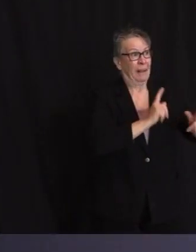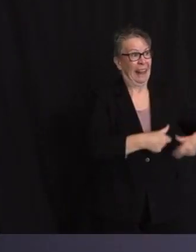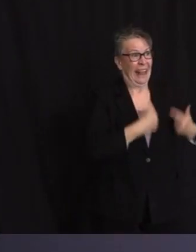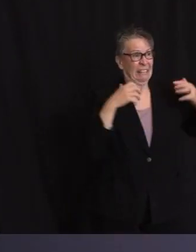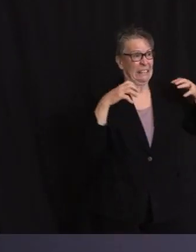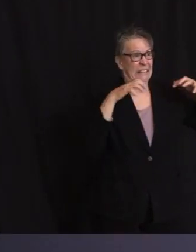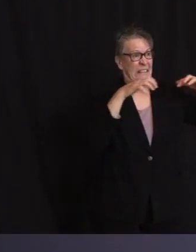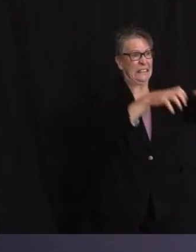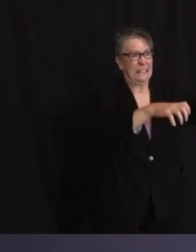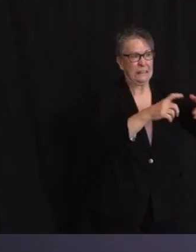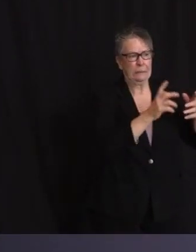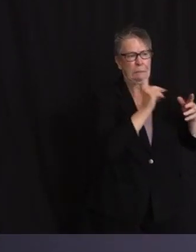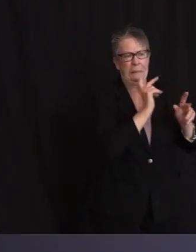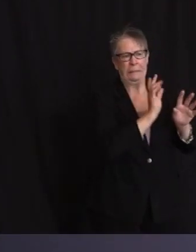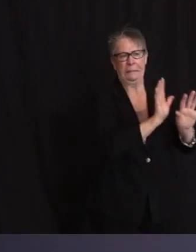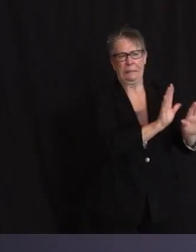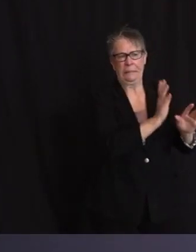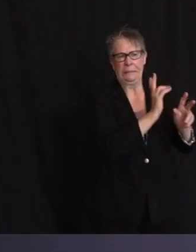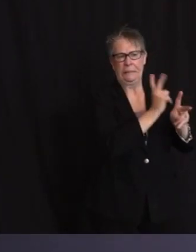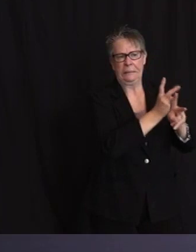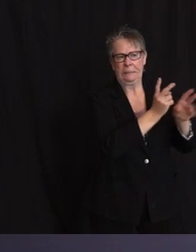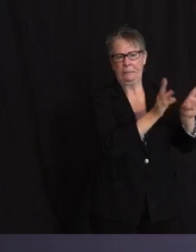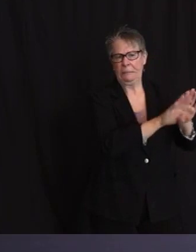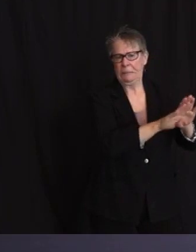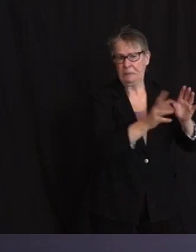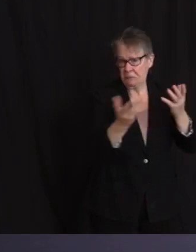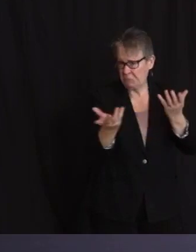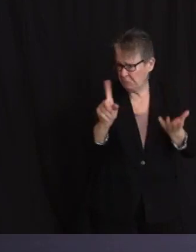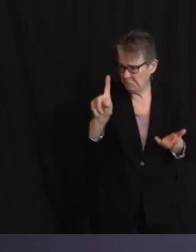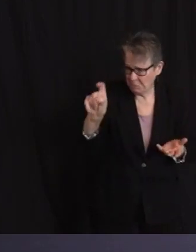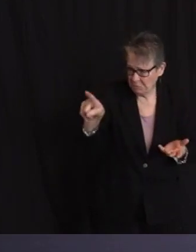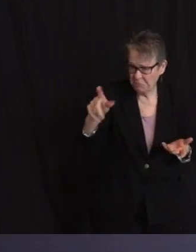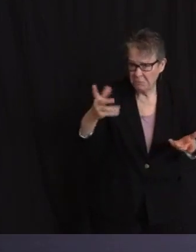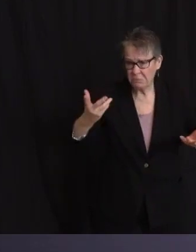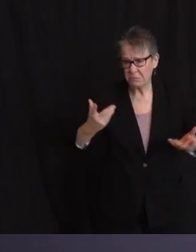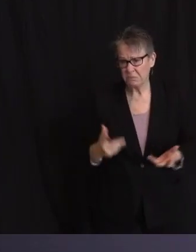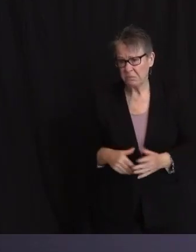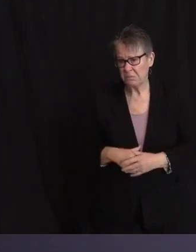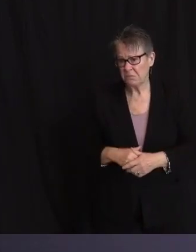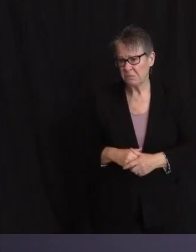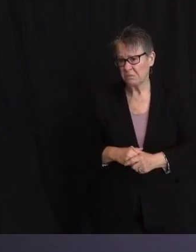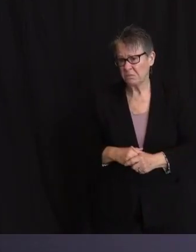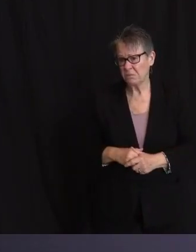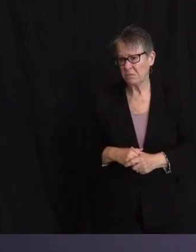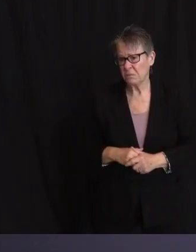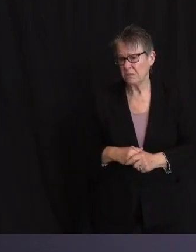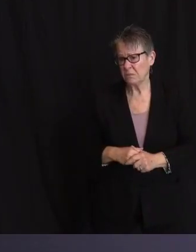healthcare perspective because Judy's got a regional strategy, but in terms of executive orders,